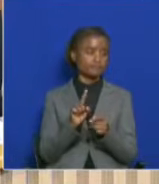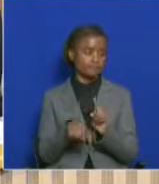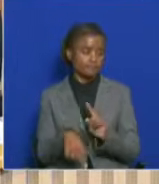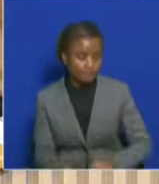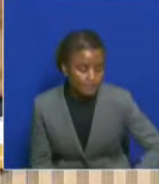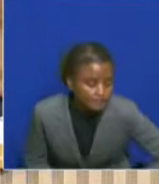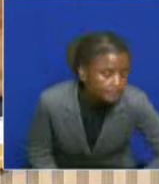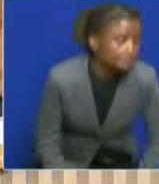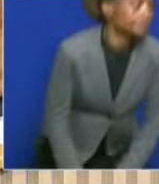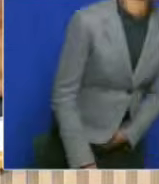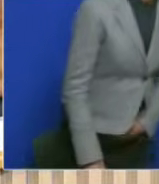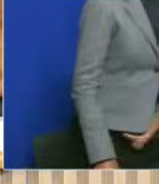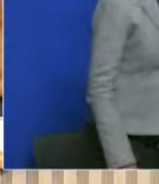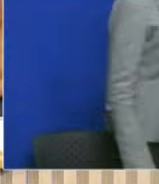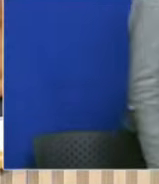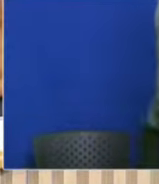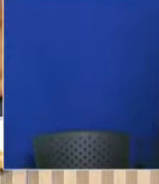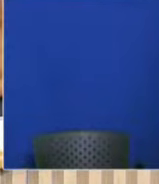So